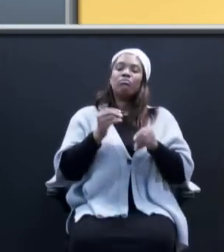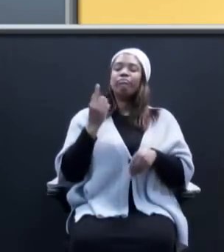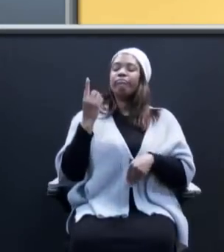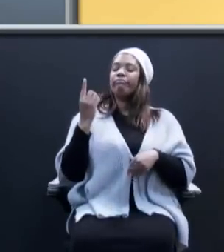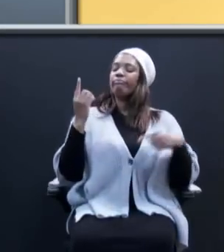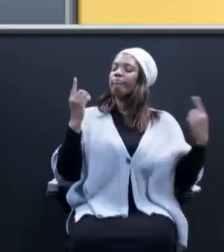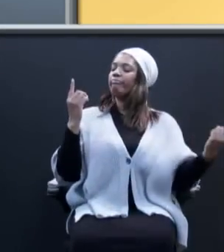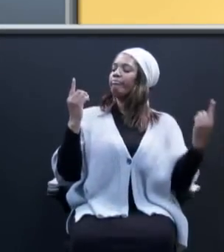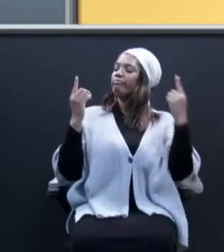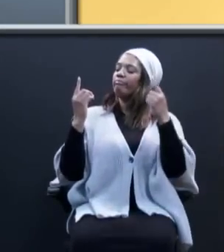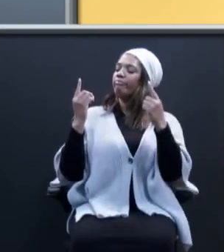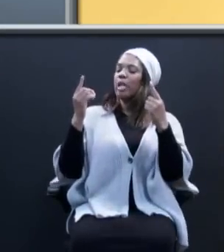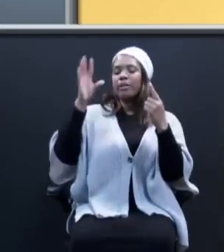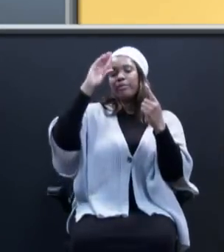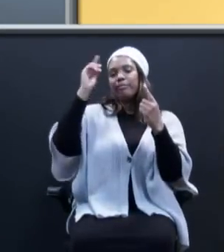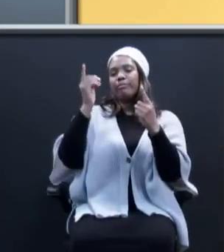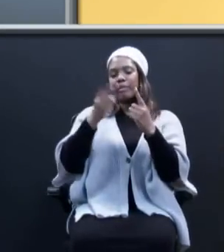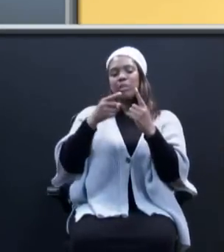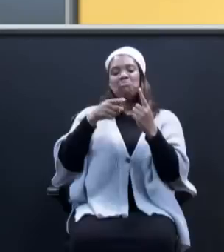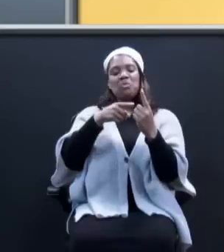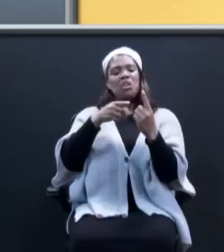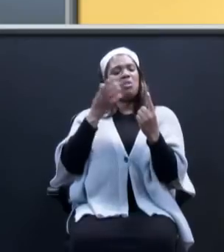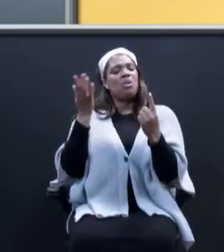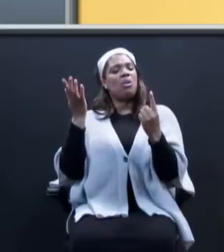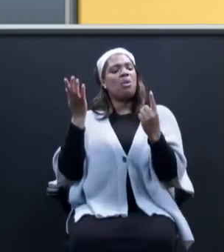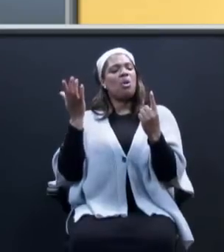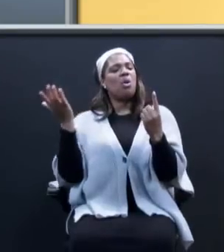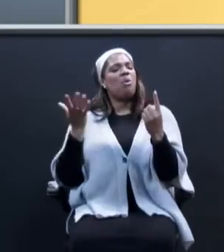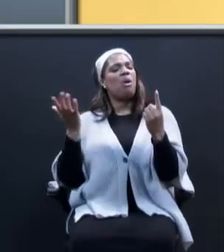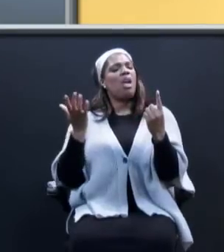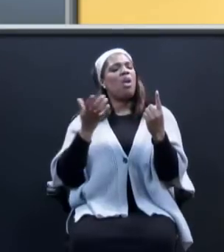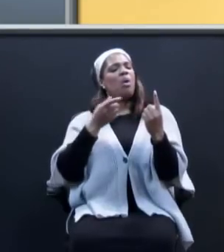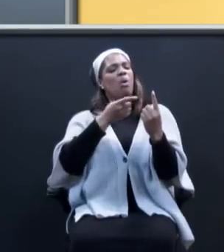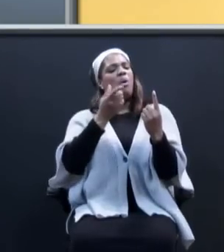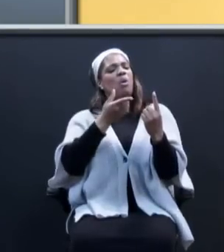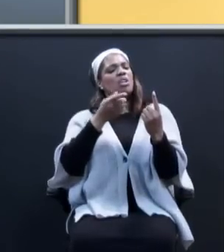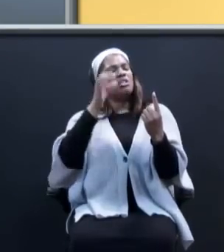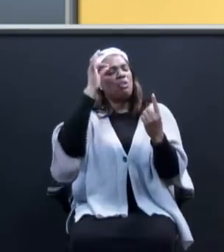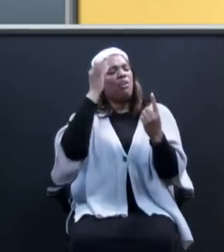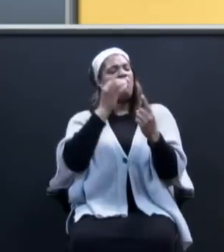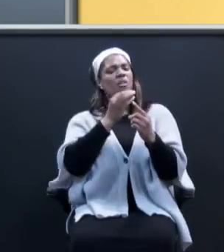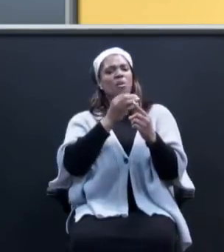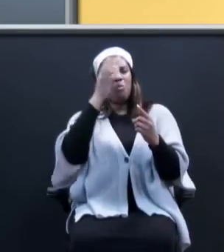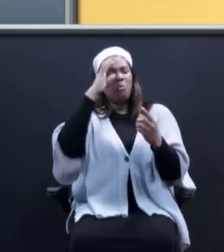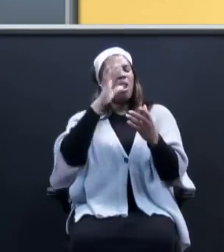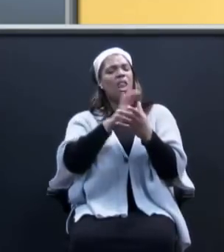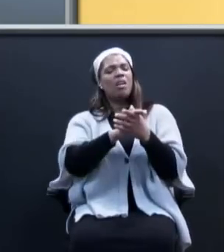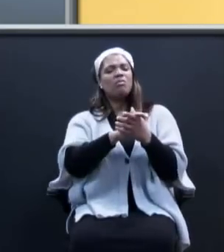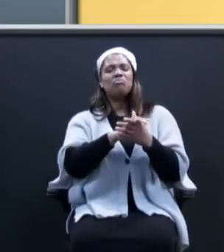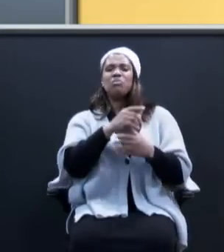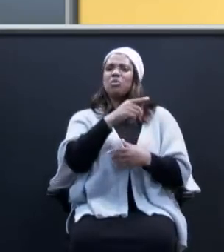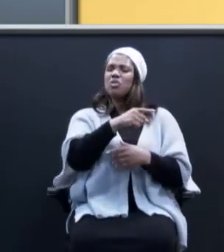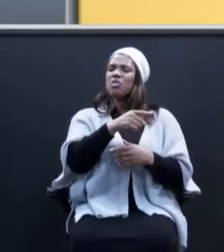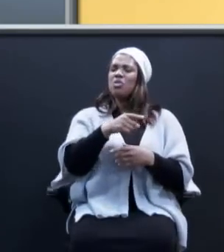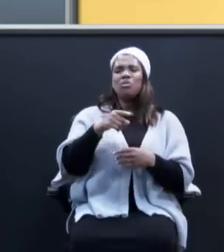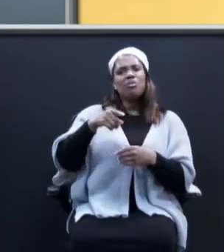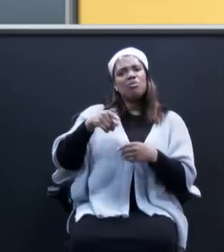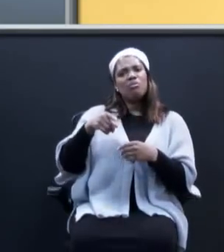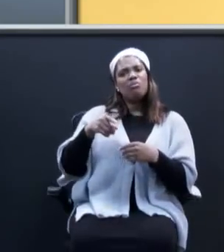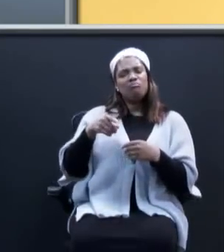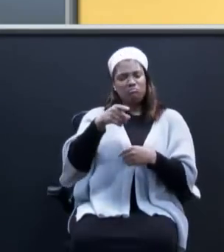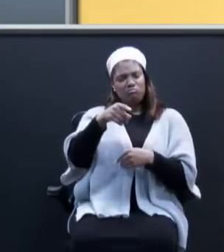said, and we asked him, what's your faith? Oh, I'm a Pentecostal. Then we asked him, oh, do you keep the day of